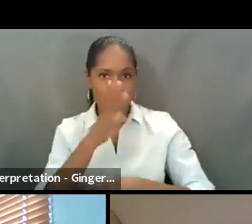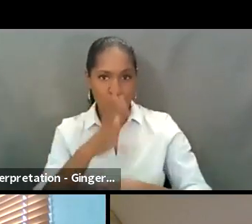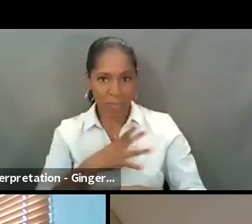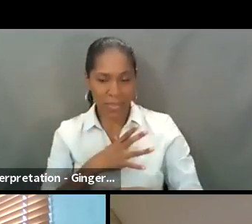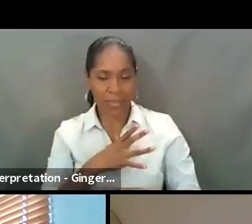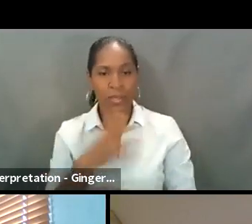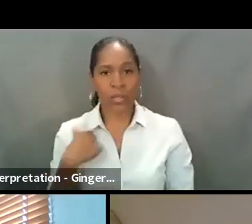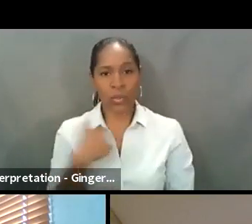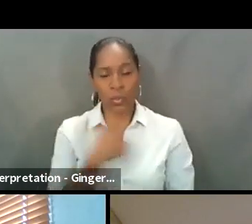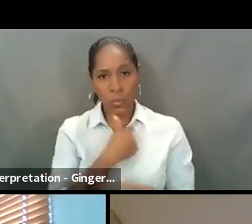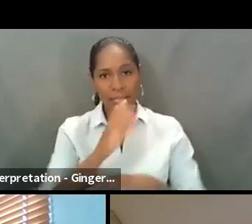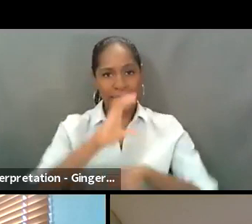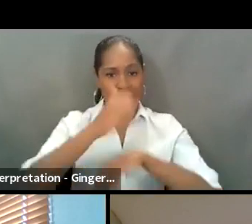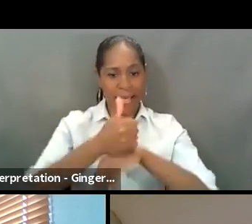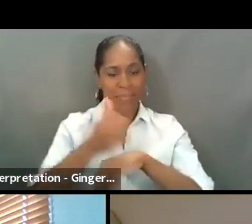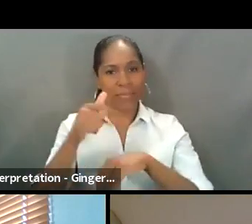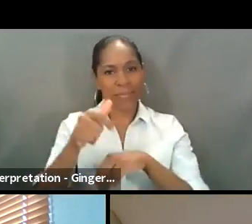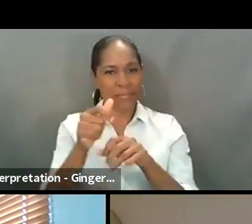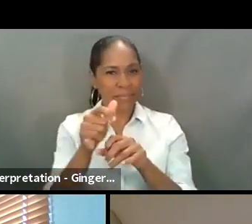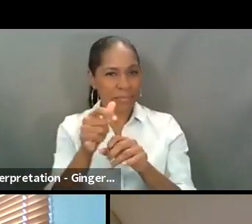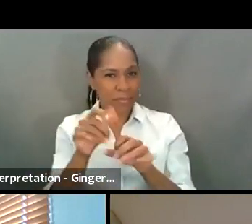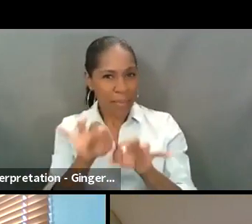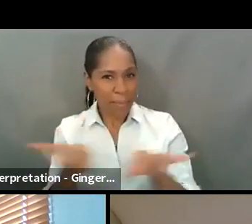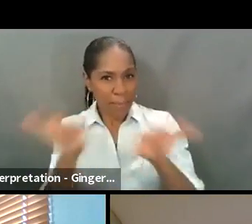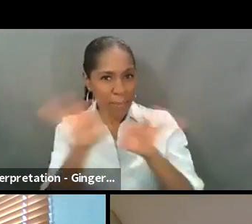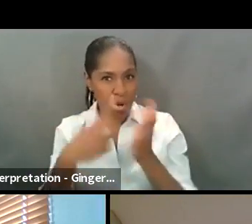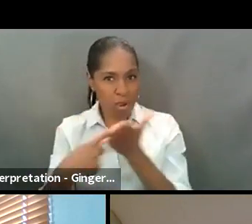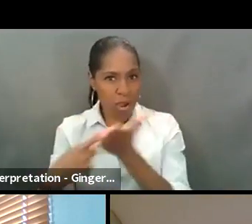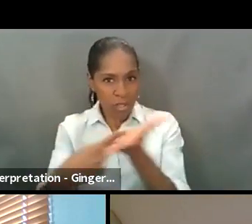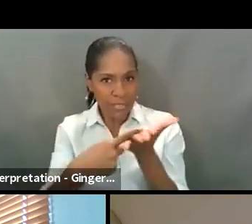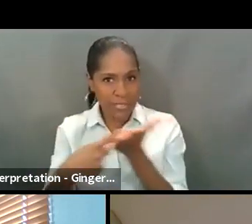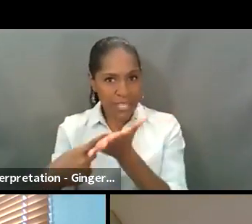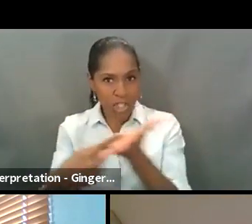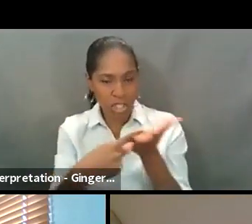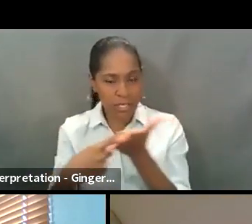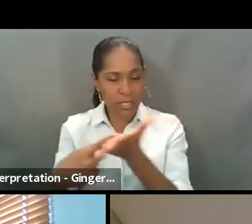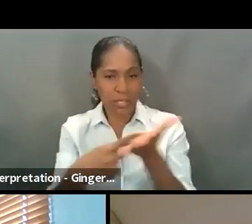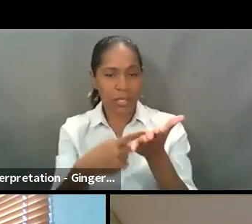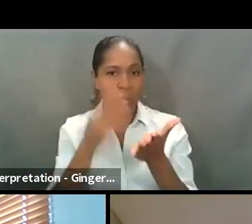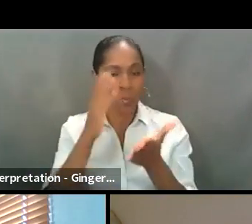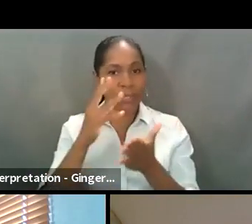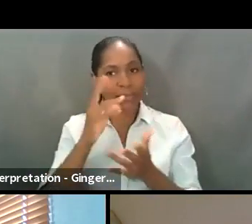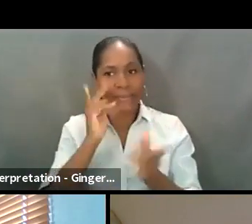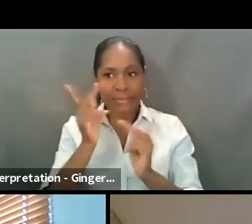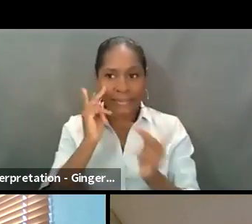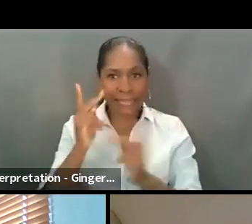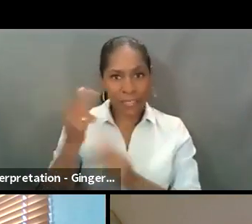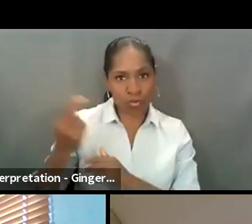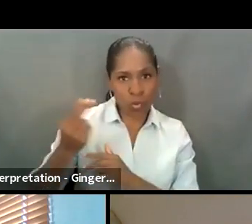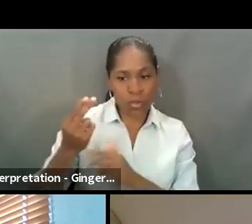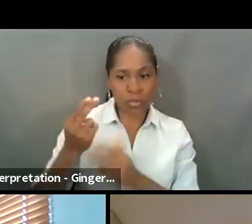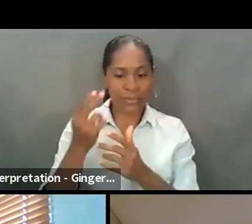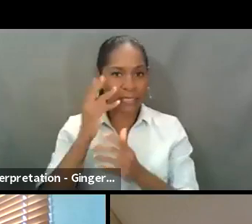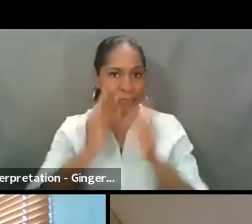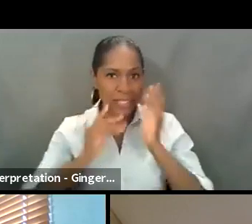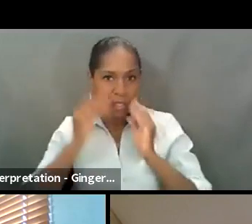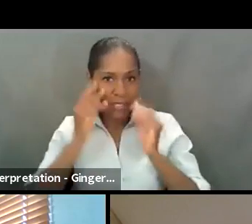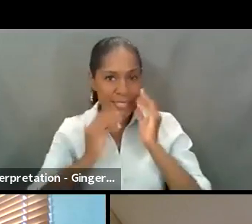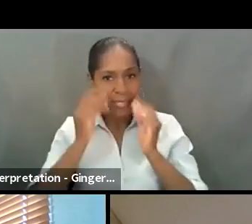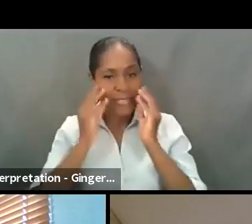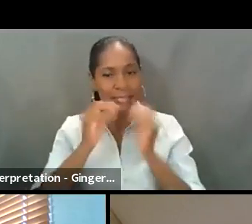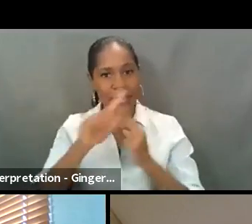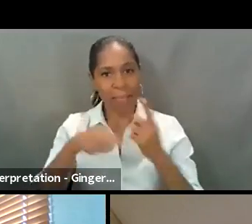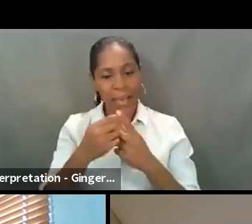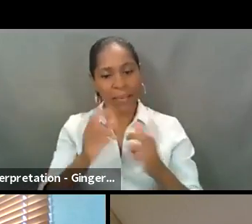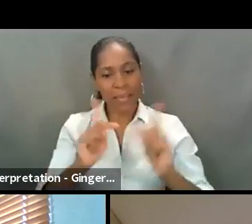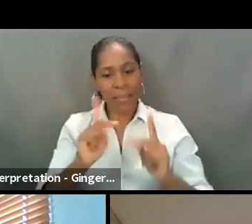this pertinent conversation, respecting the lived and the historical experiences of communities of color seeking medical care in the United States.